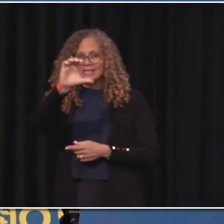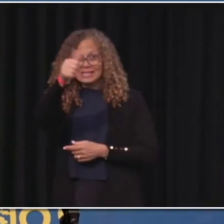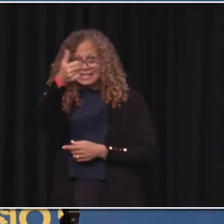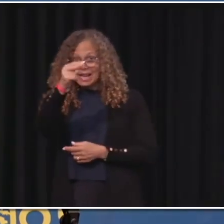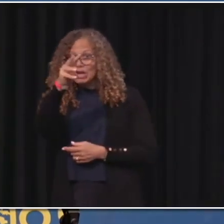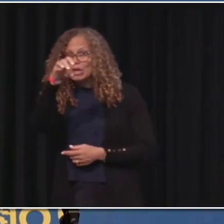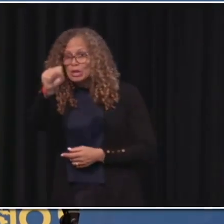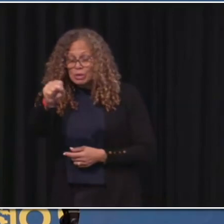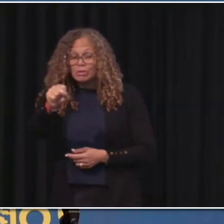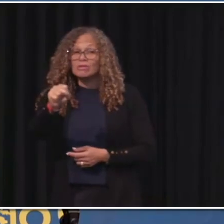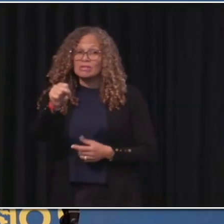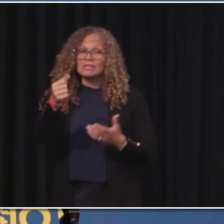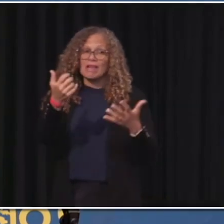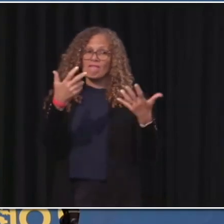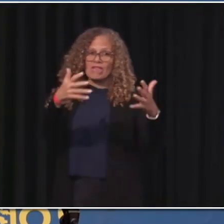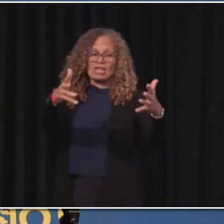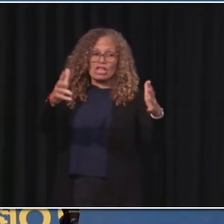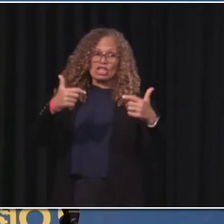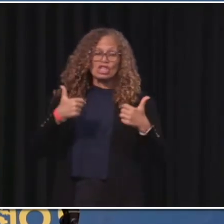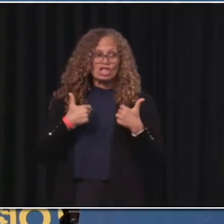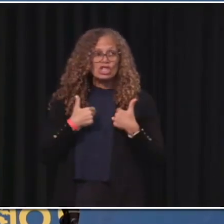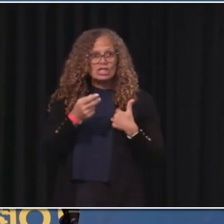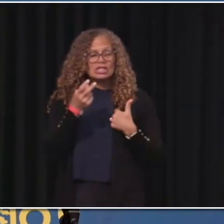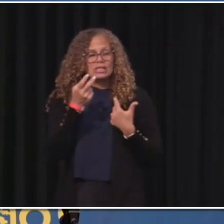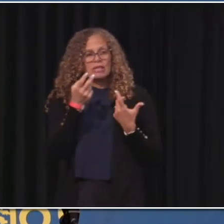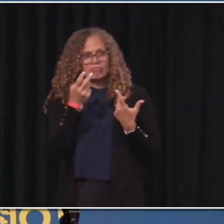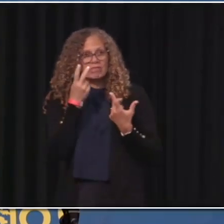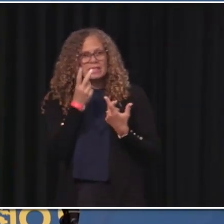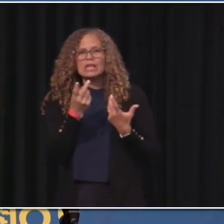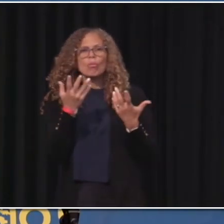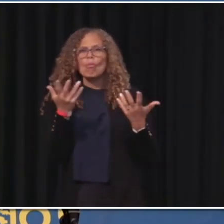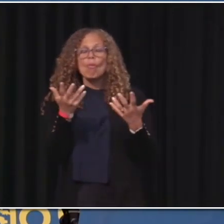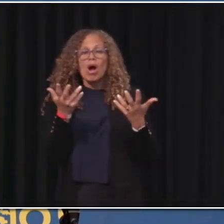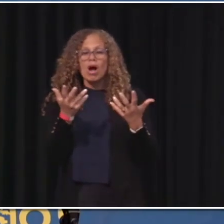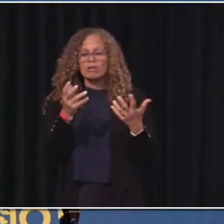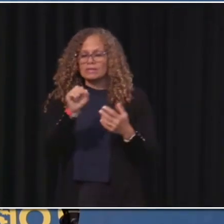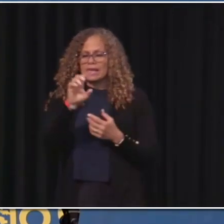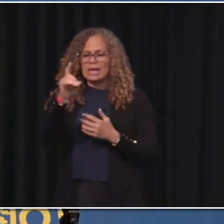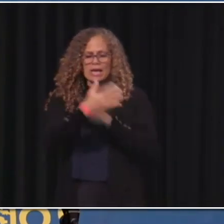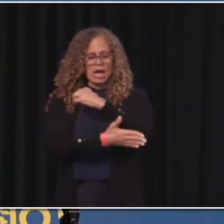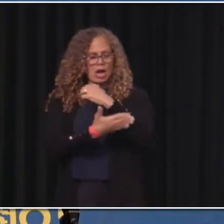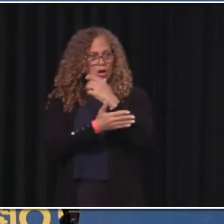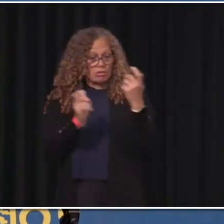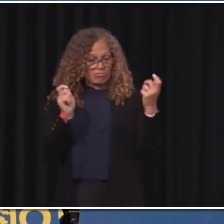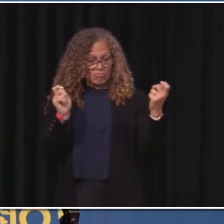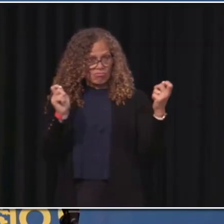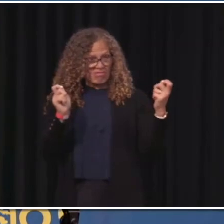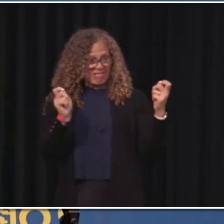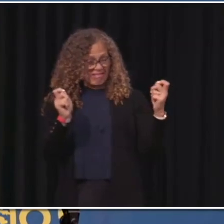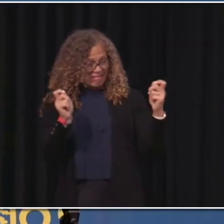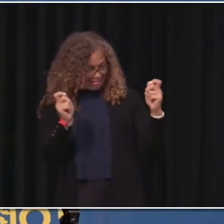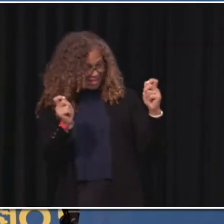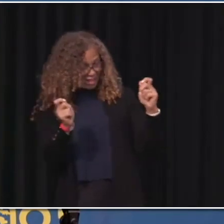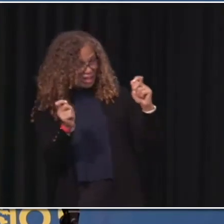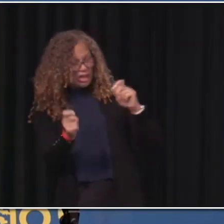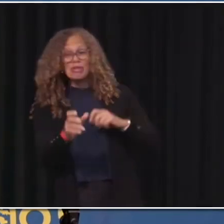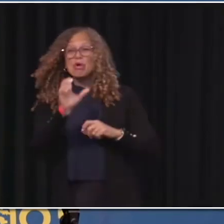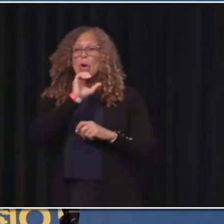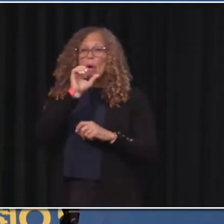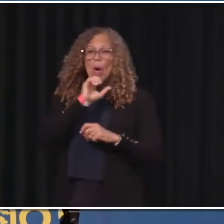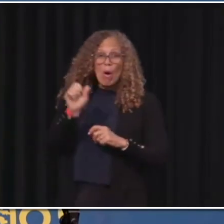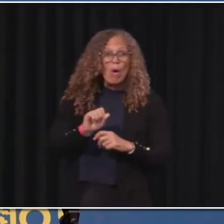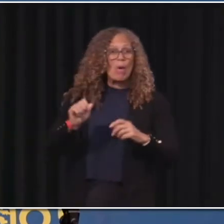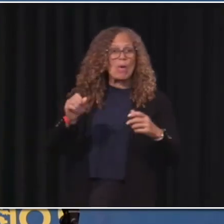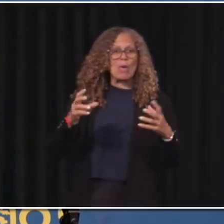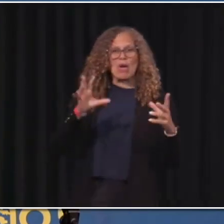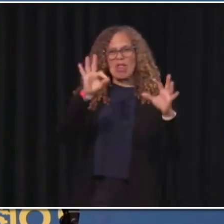have seen firsthand how this county has evolved. And I have the archived footage, and I have the 90s shoulder